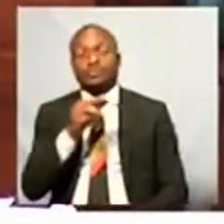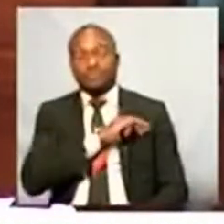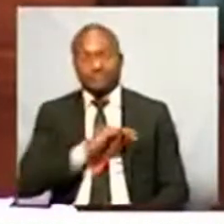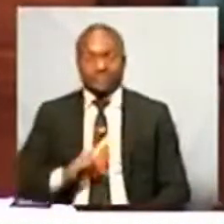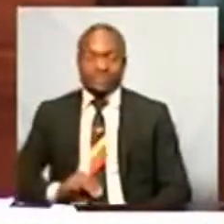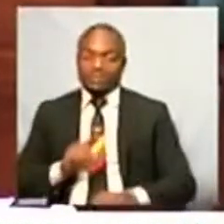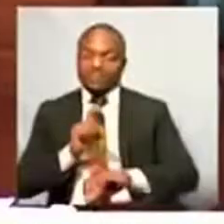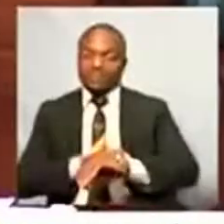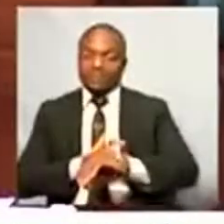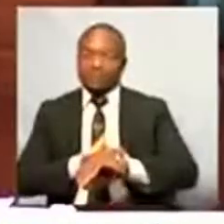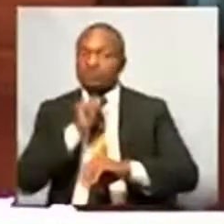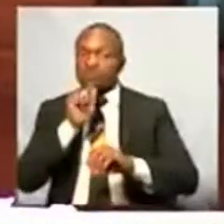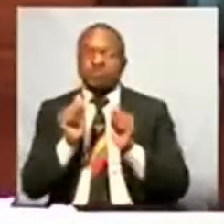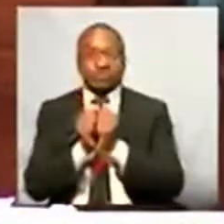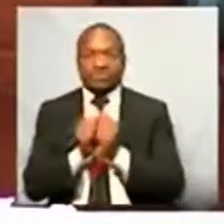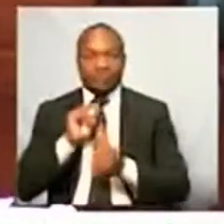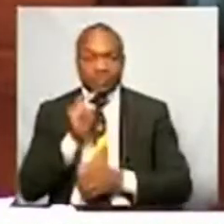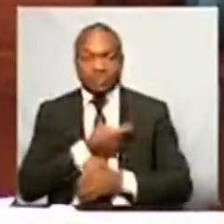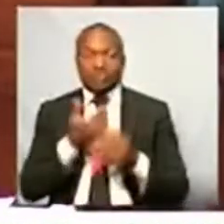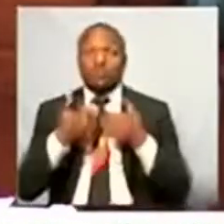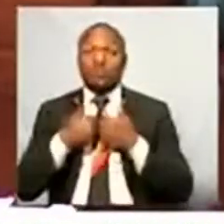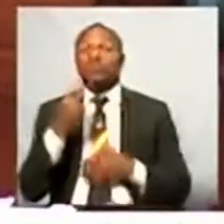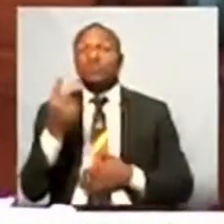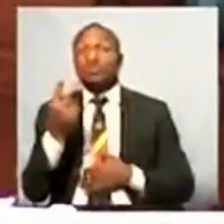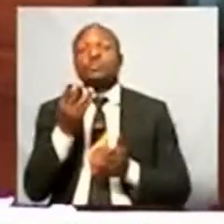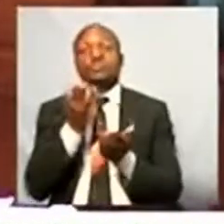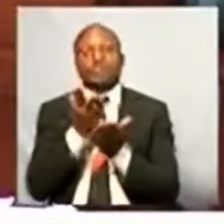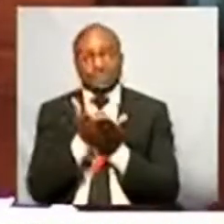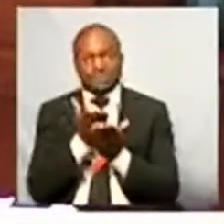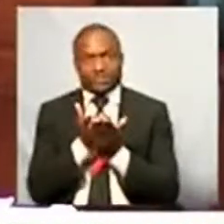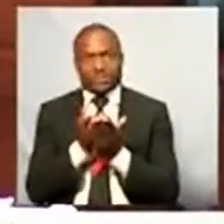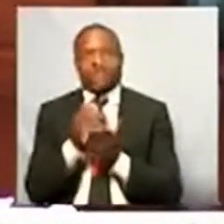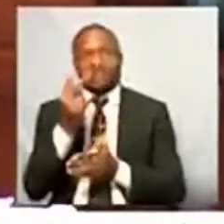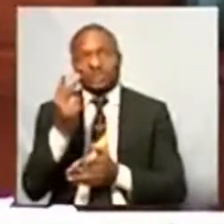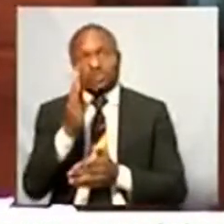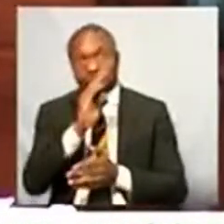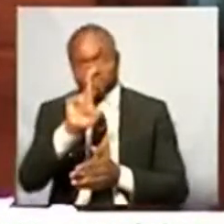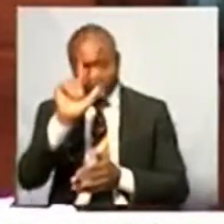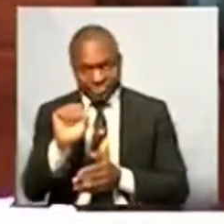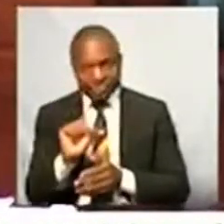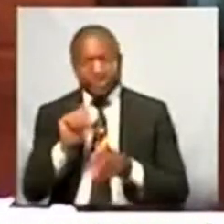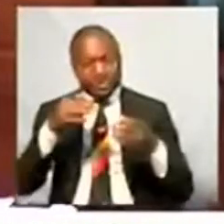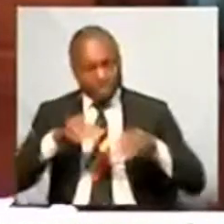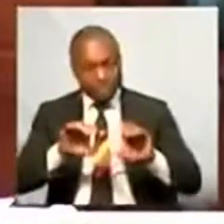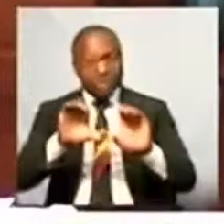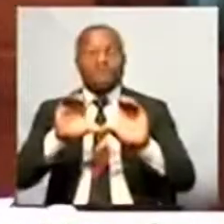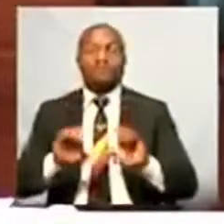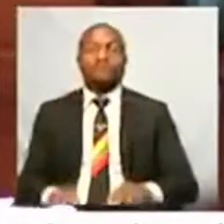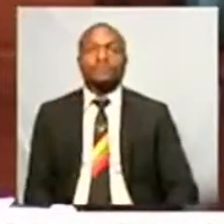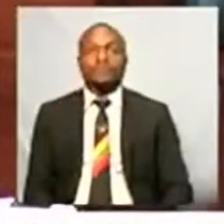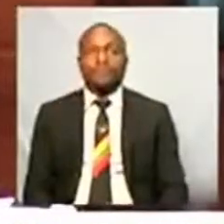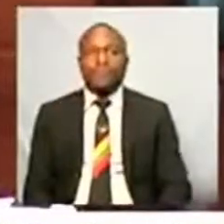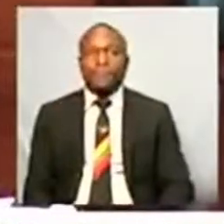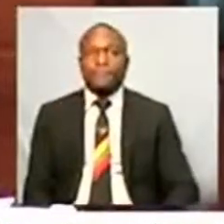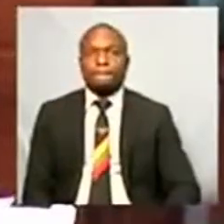are behind time. We have 2 motions and 2 bills to consider. We make progress.